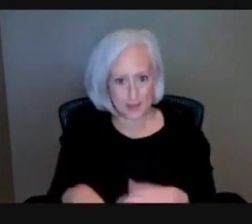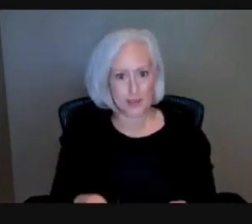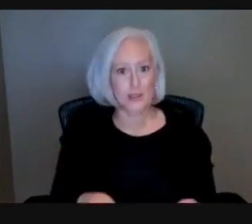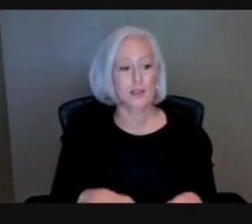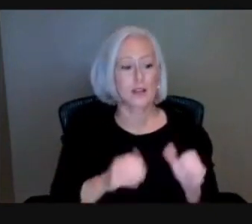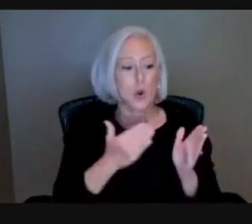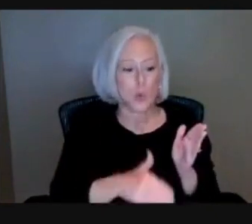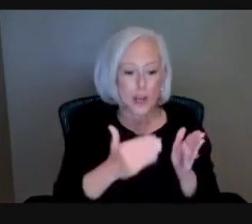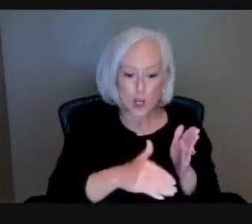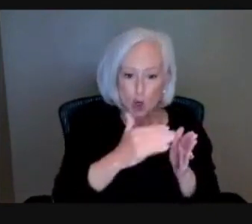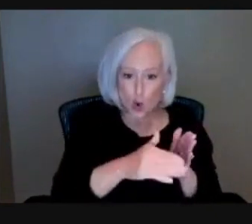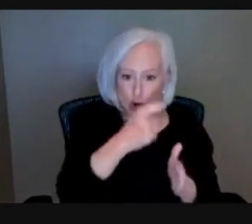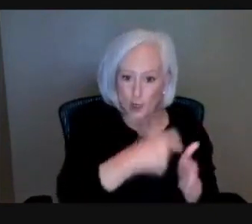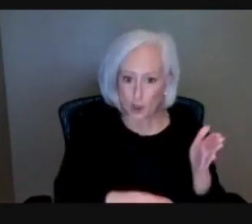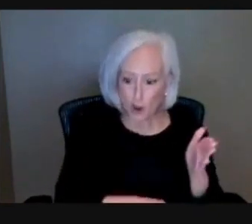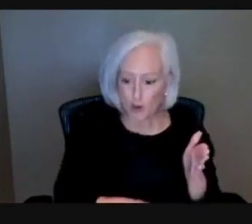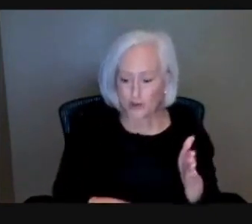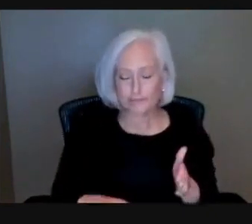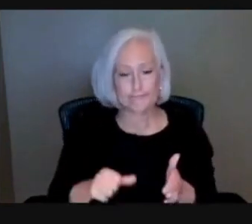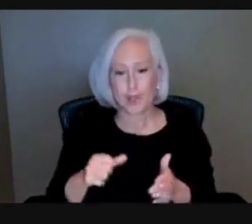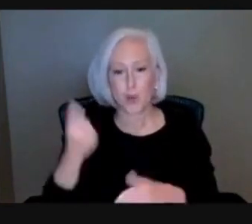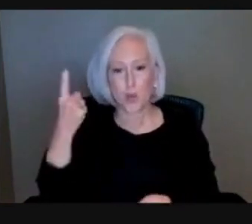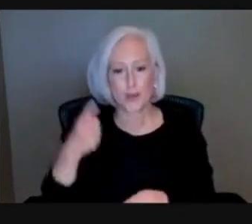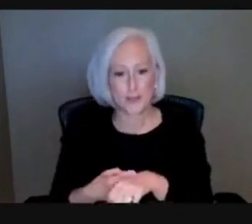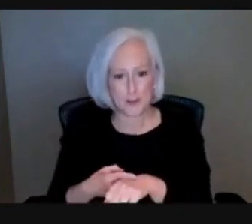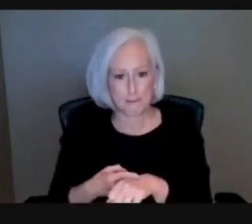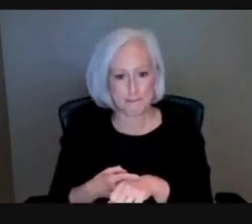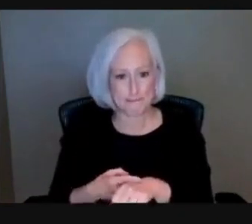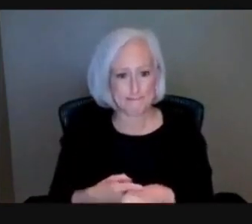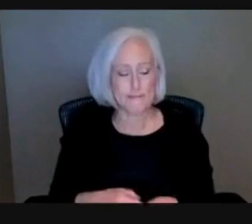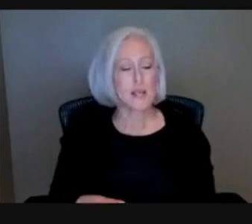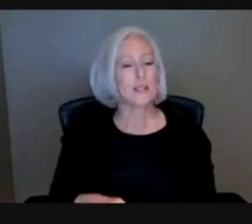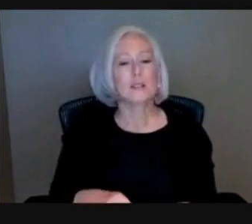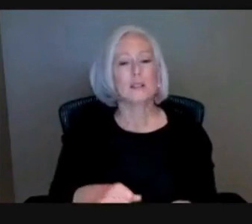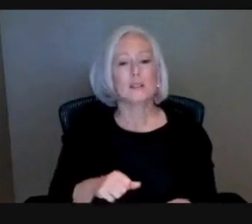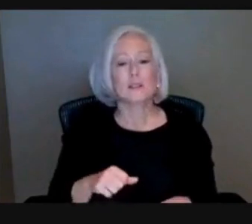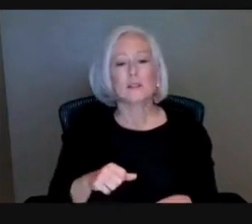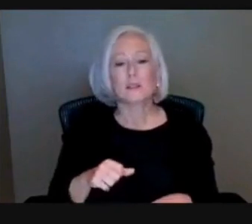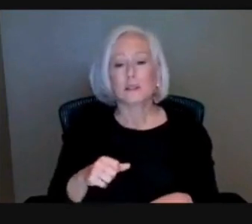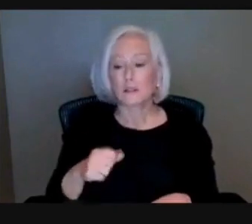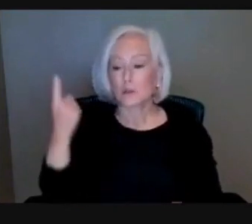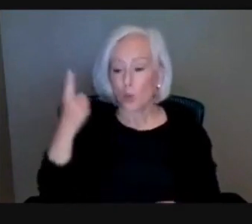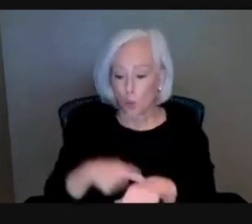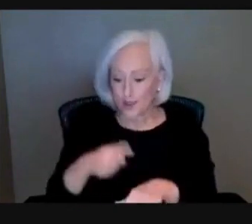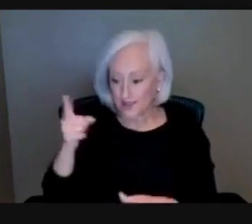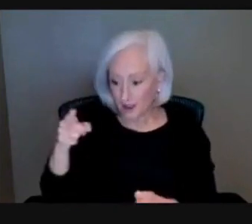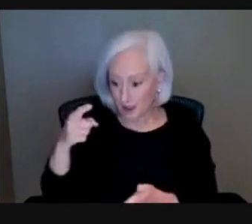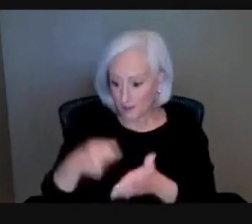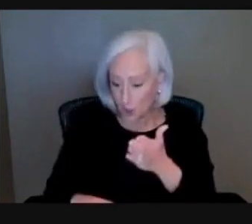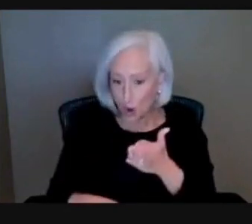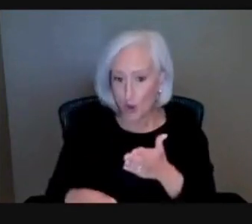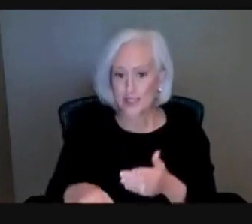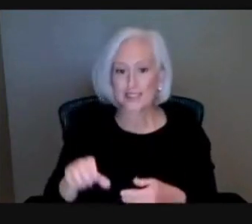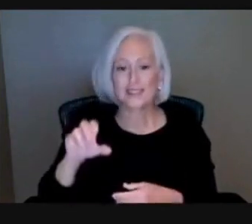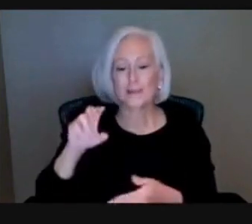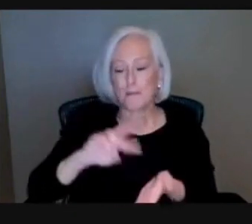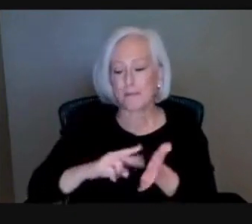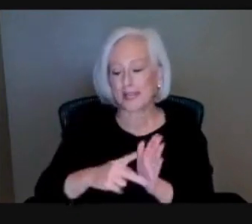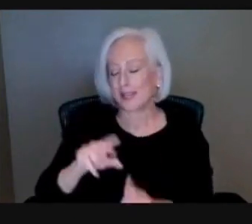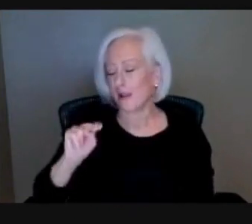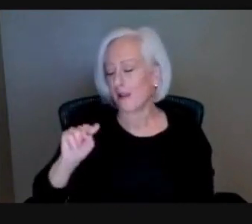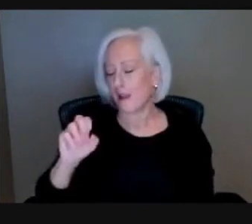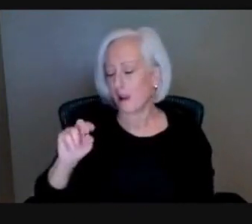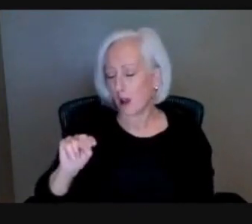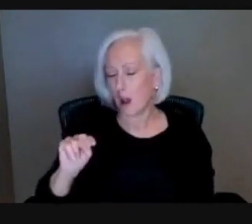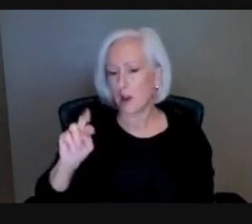non-recurring closing costs. When someone says non-recurring closing costs, that means that it's a one-time fee. What does